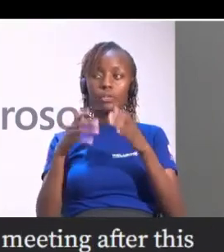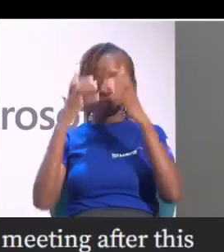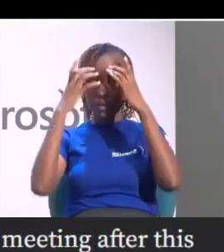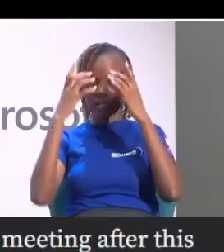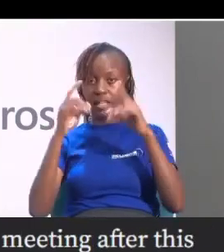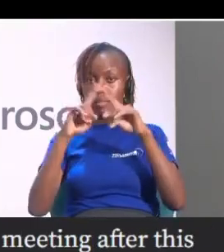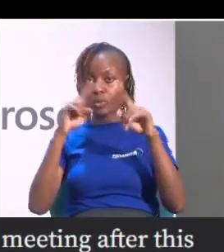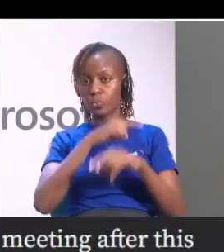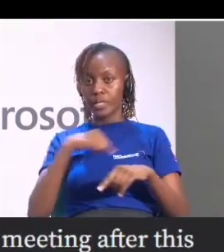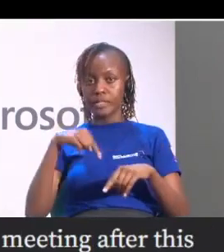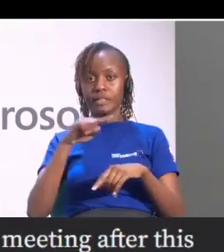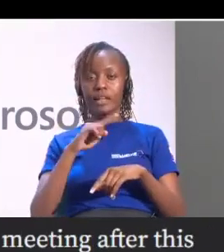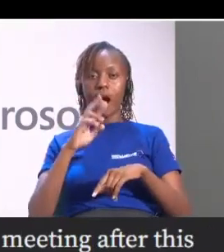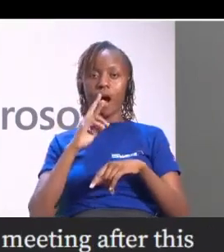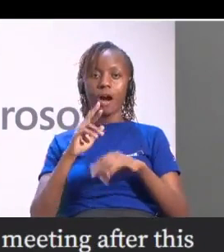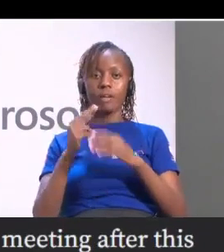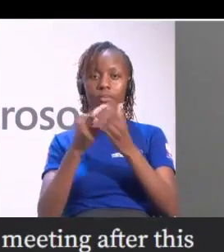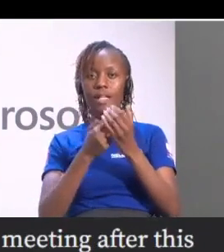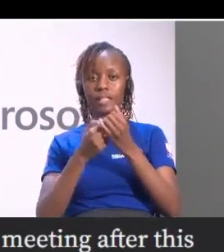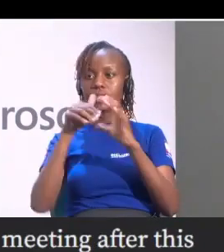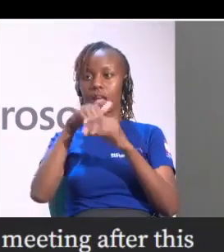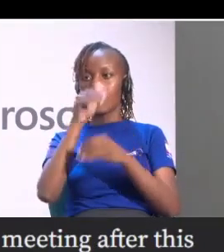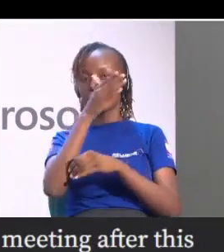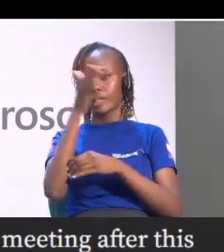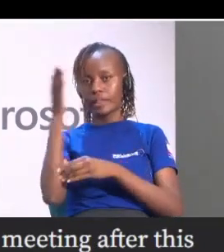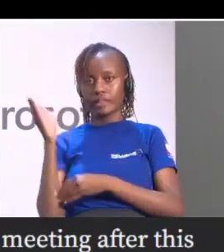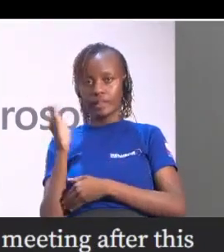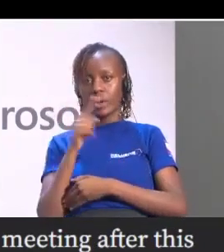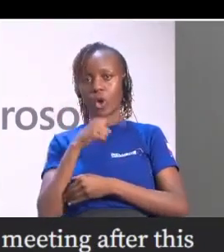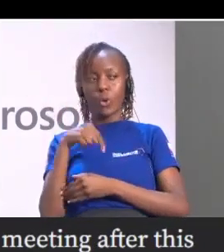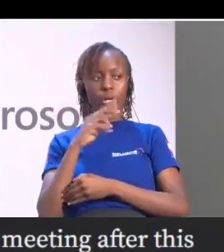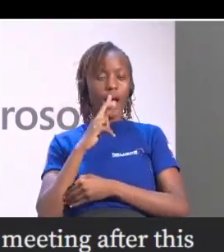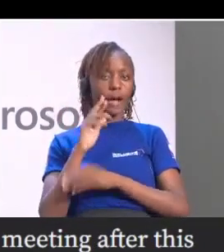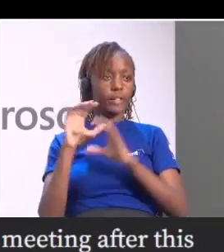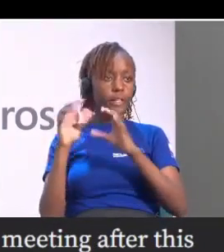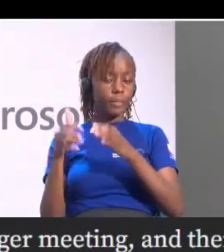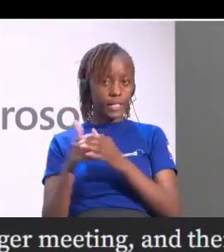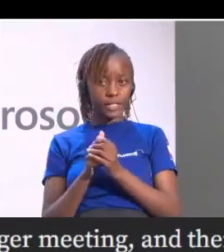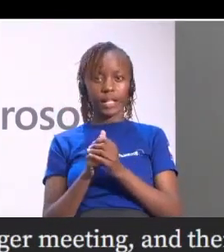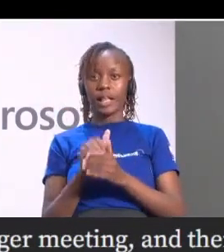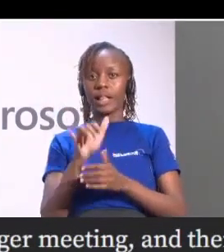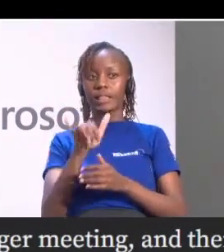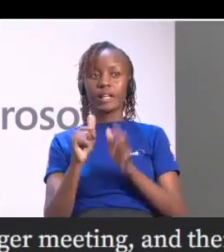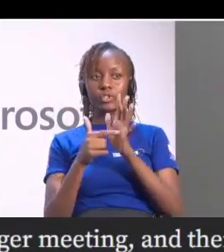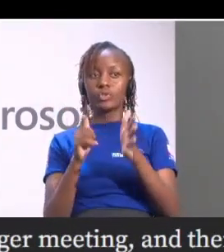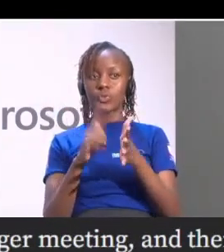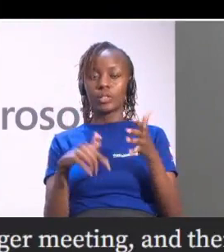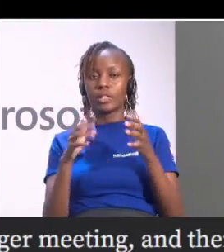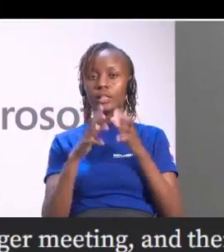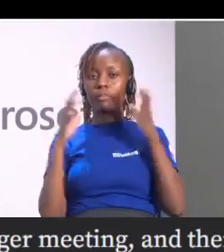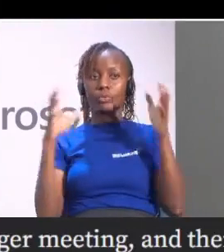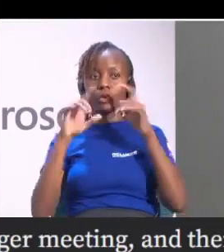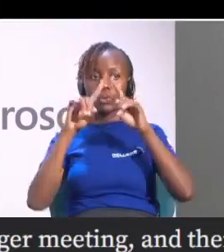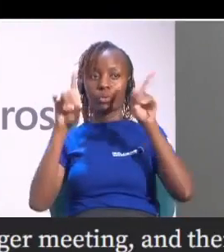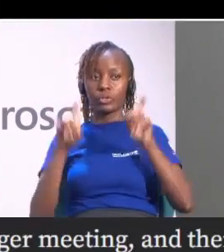partners out there, with disability organizations, what companies? So this is kind of just various, broad